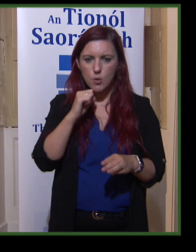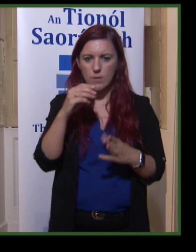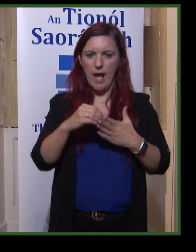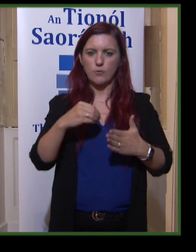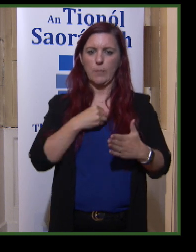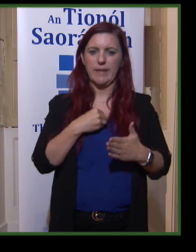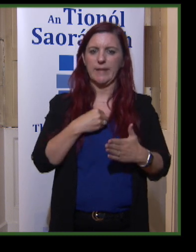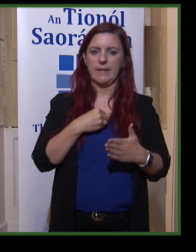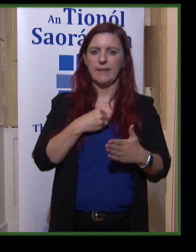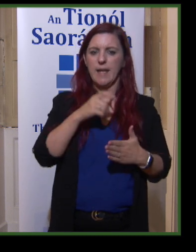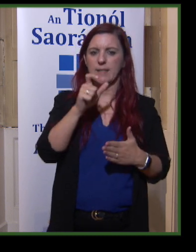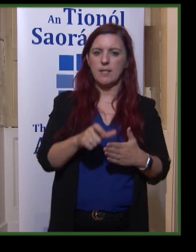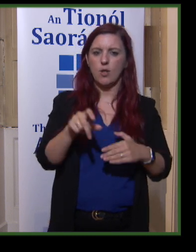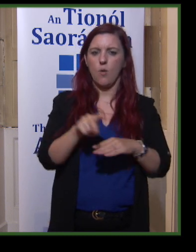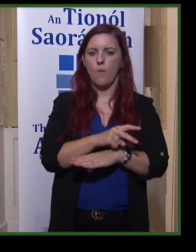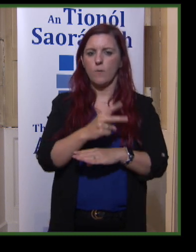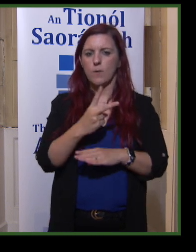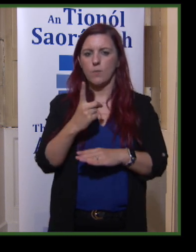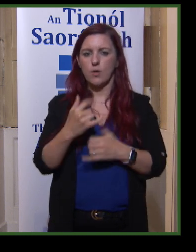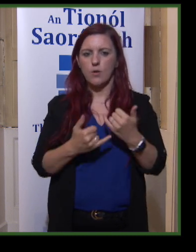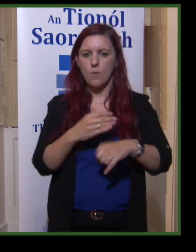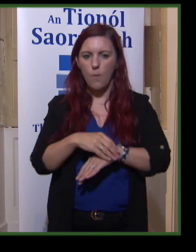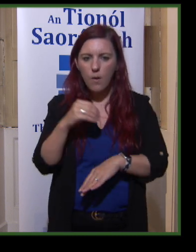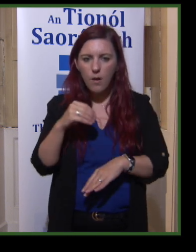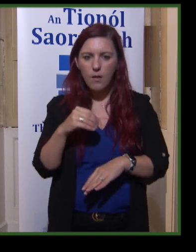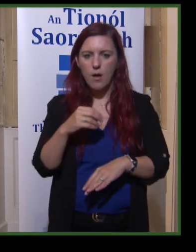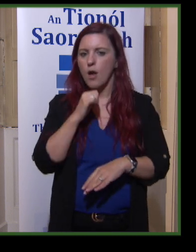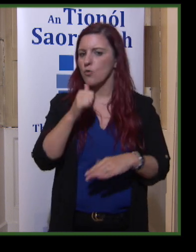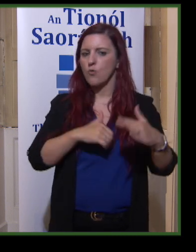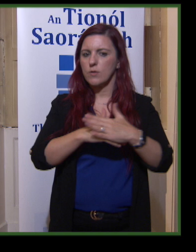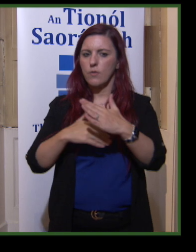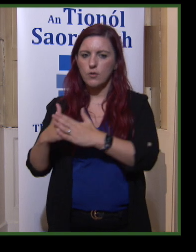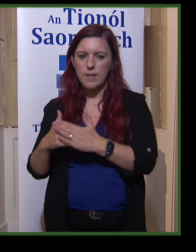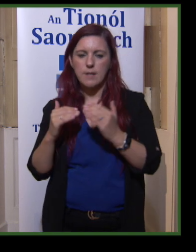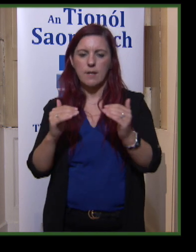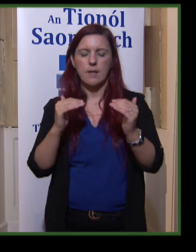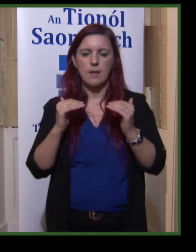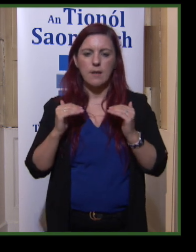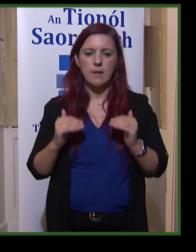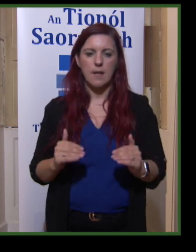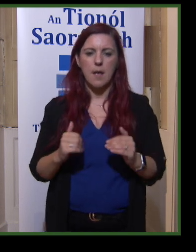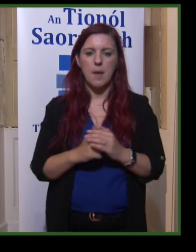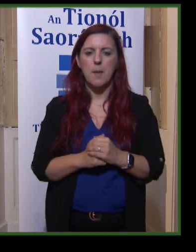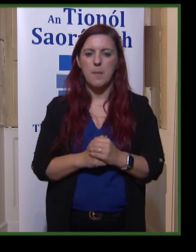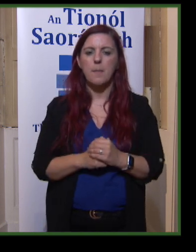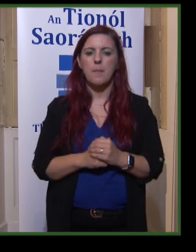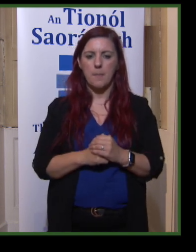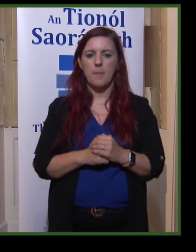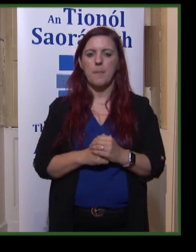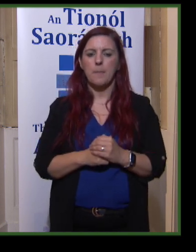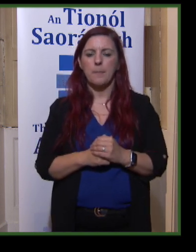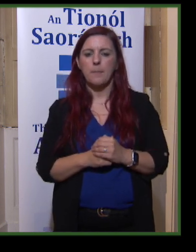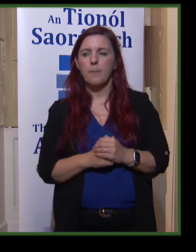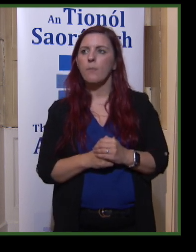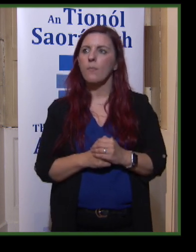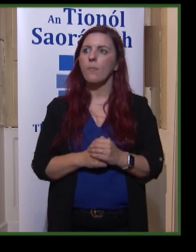old. 12% said aligned to Dáil Éireann election criteria, as in Irish citizen and over 21 years,